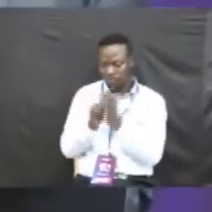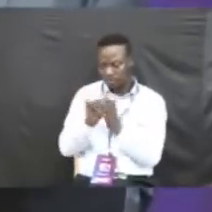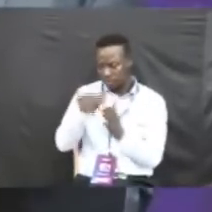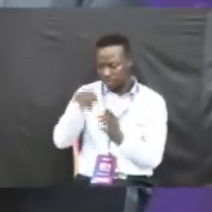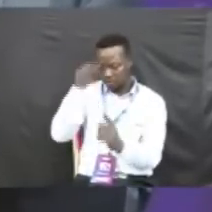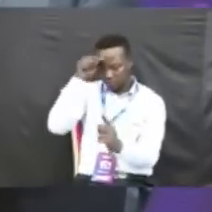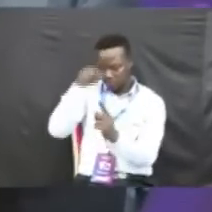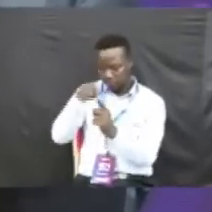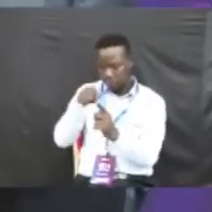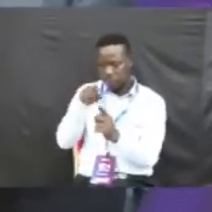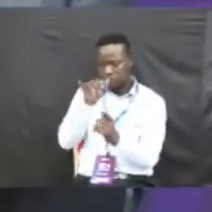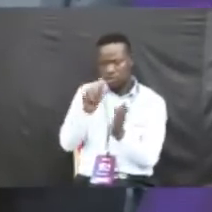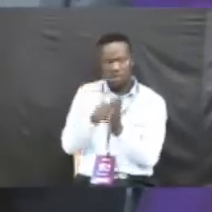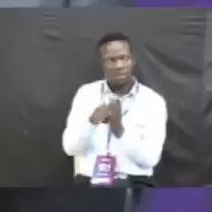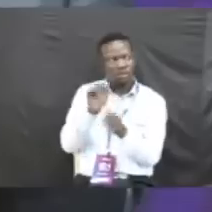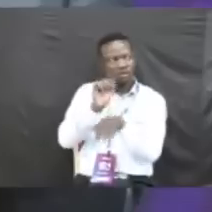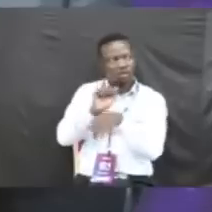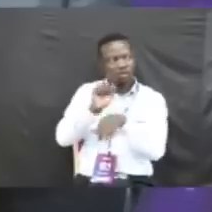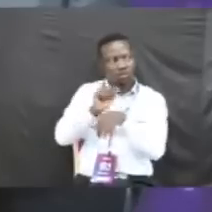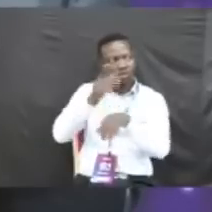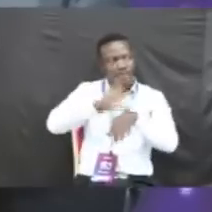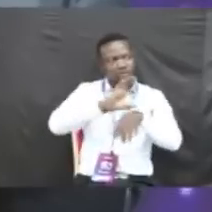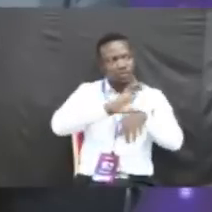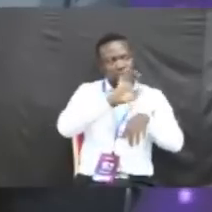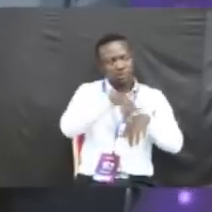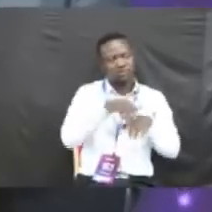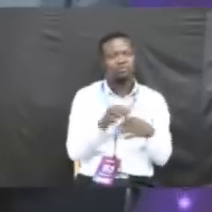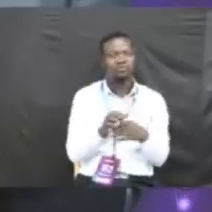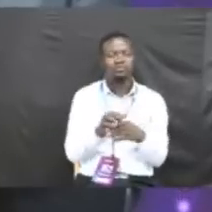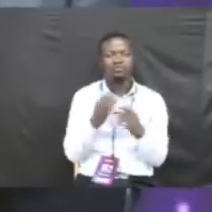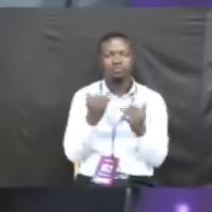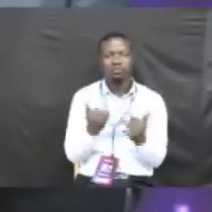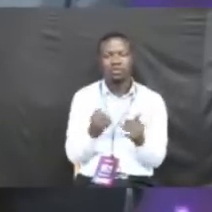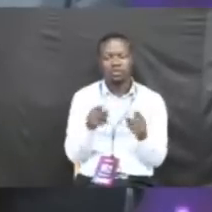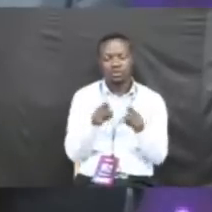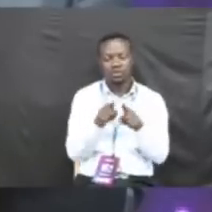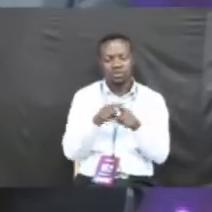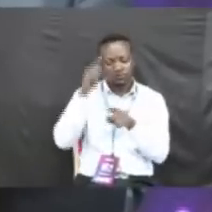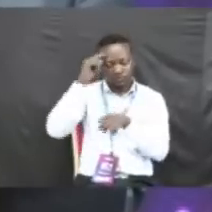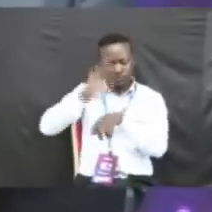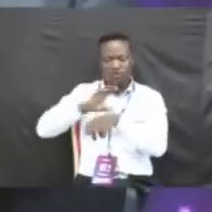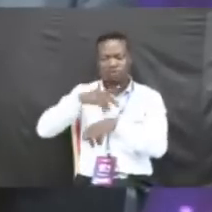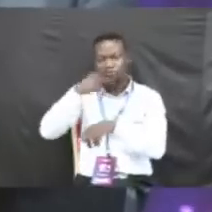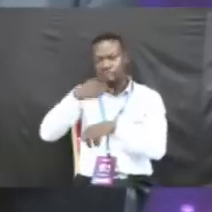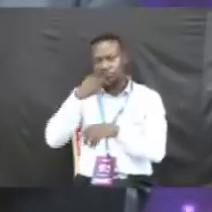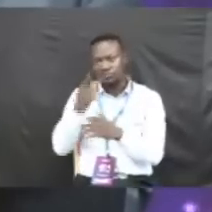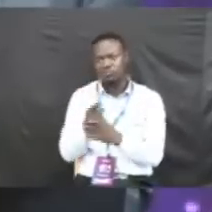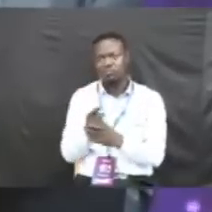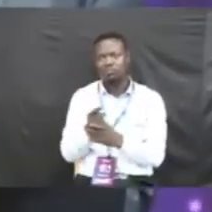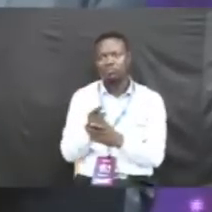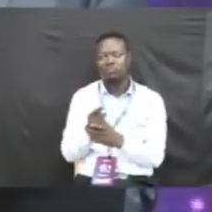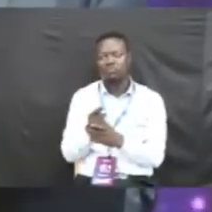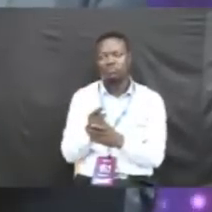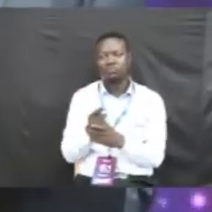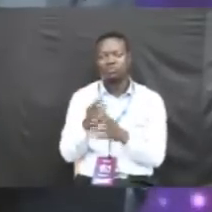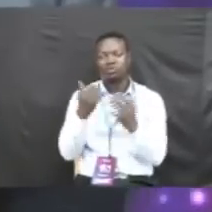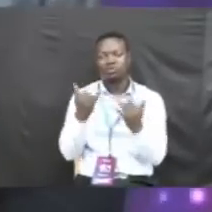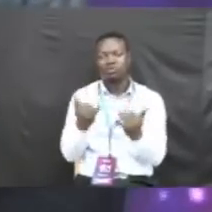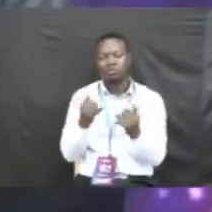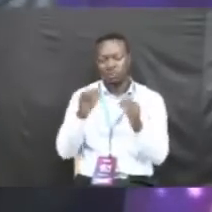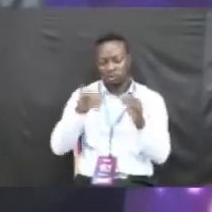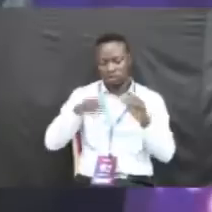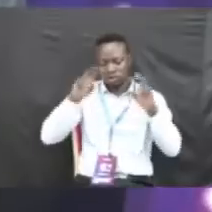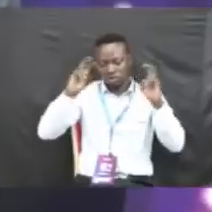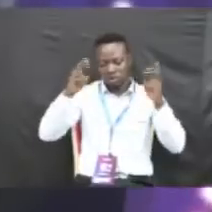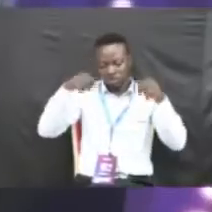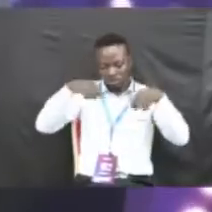focus and occupation of the church universally and also for the church of Pentecost. Thus your theme for this